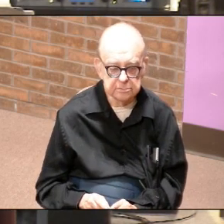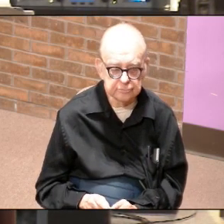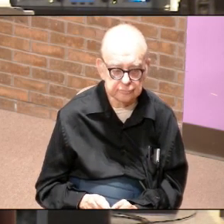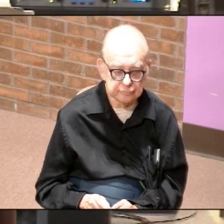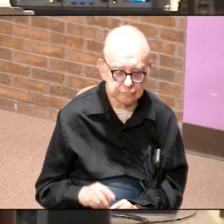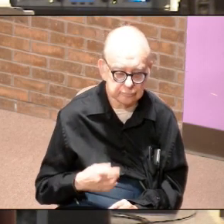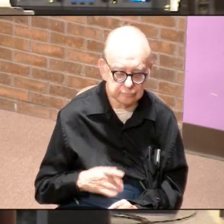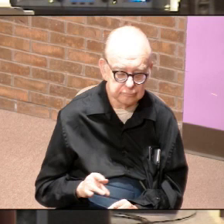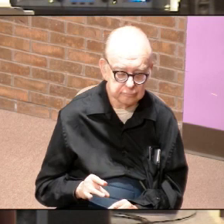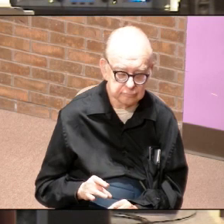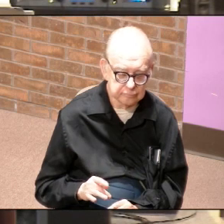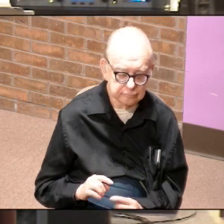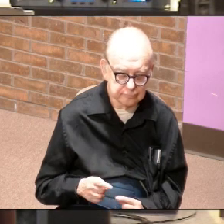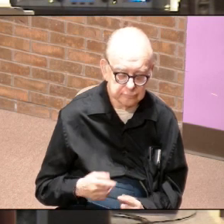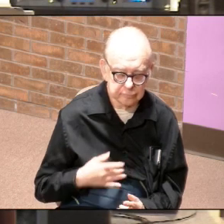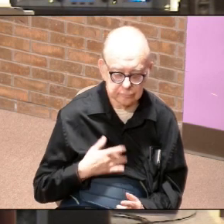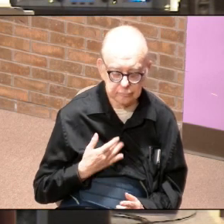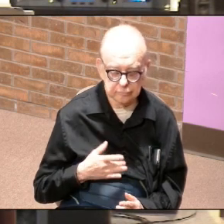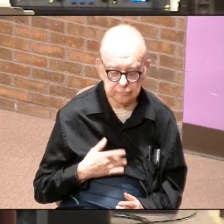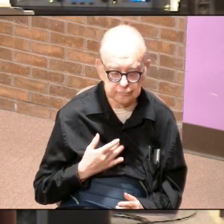And the pain that they're feeling.